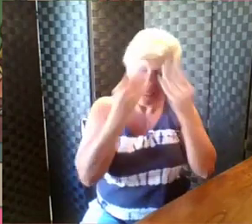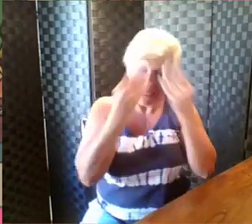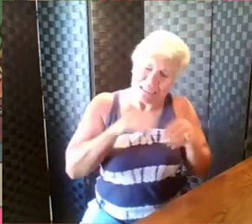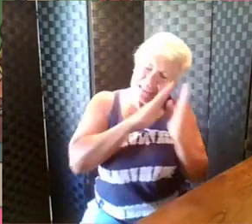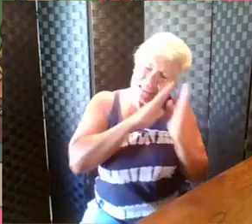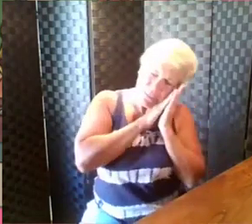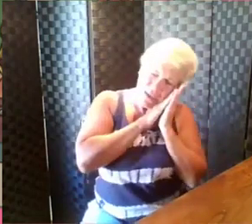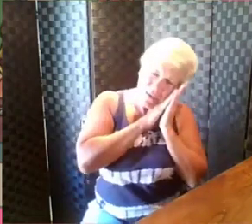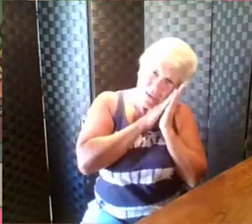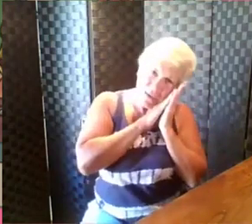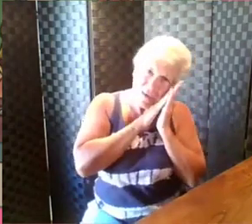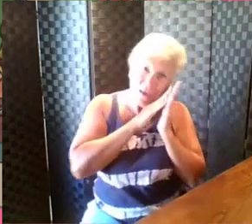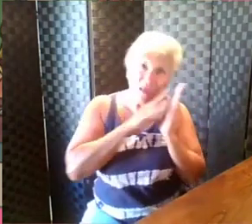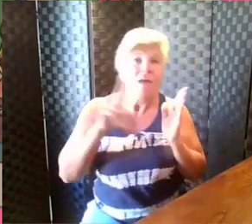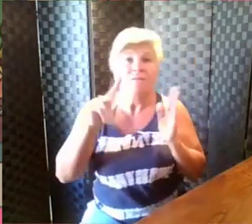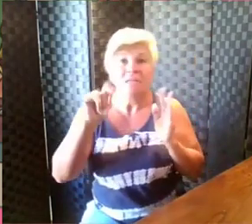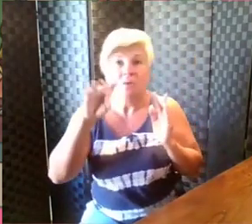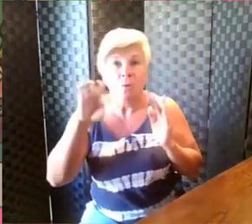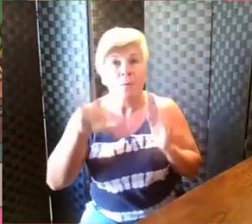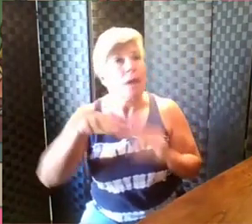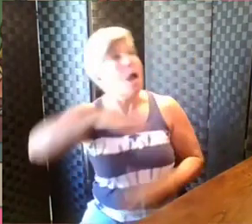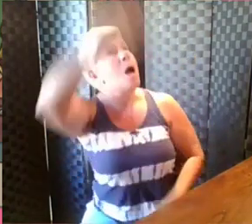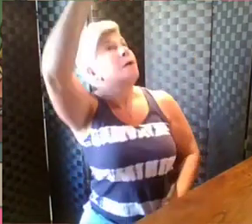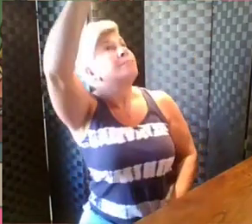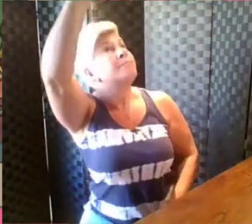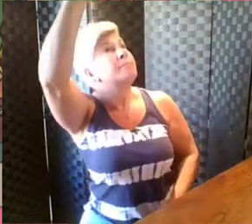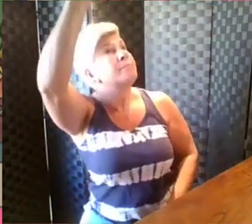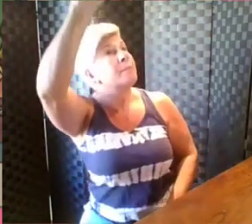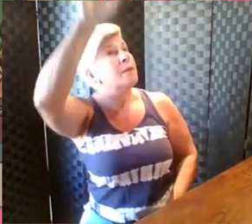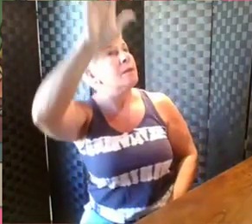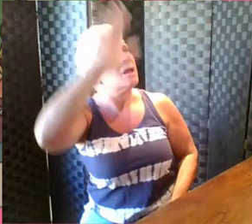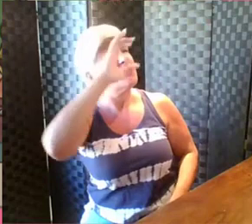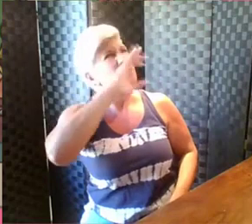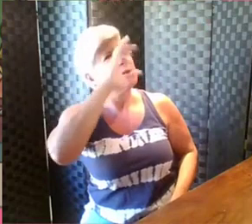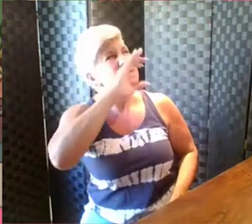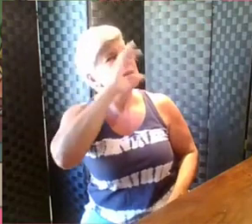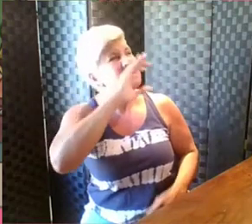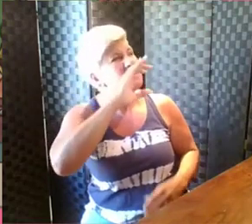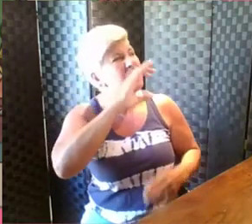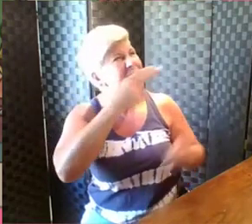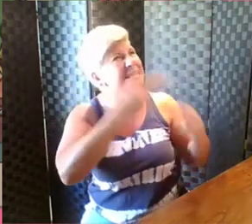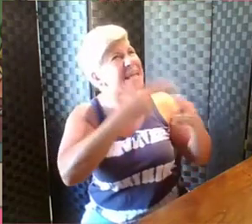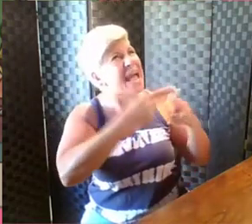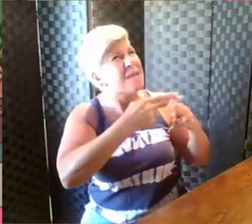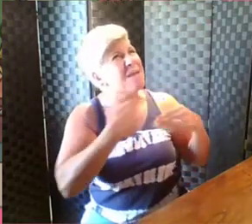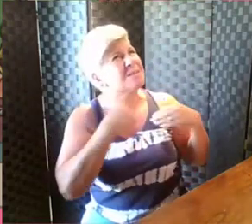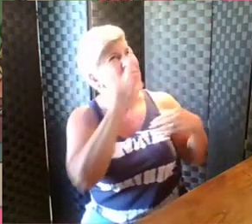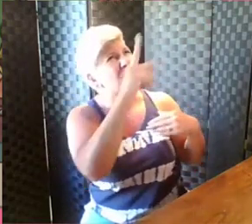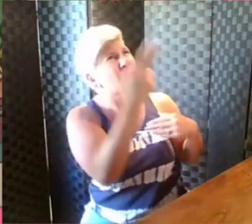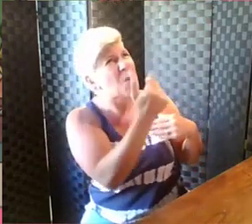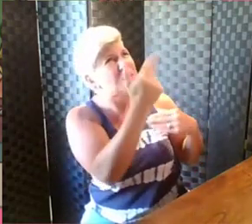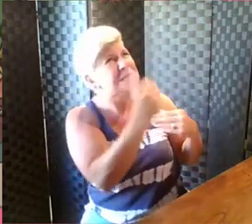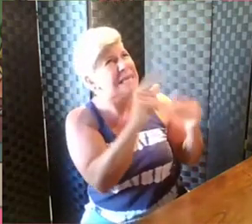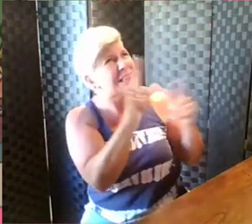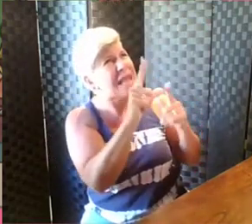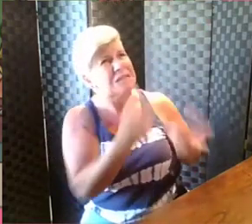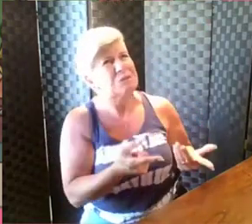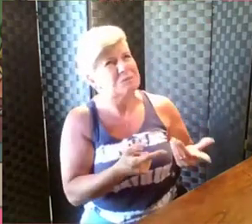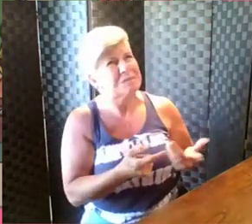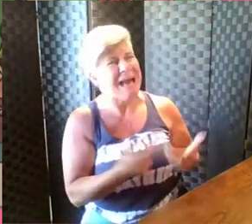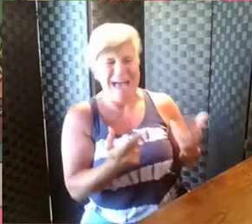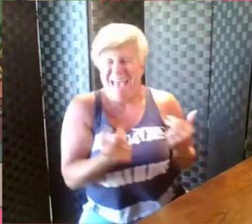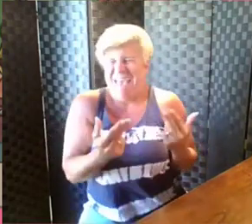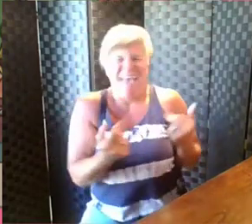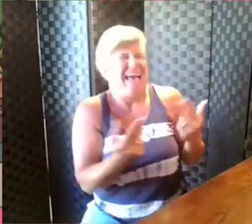raised her hand and informed Mrs. Chudd that Chrysanthemum's name was spelled with 13 letters.